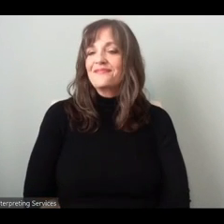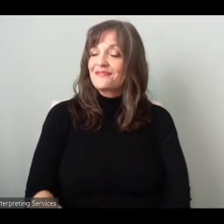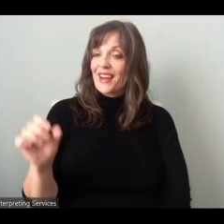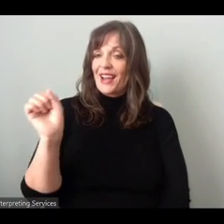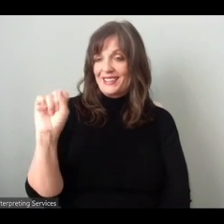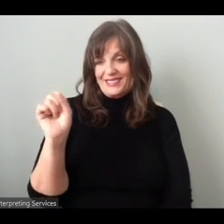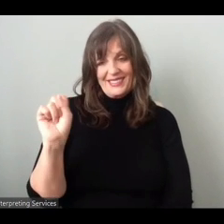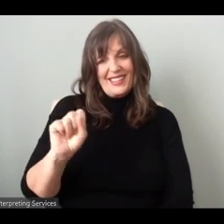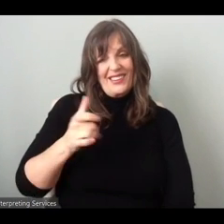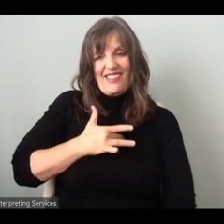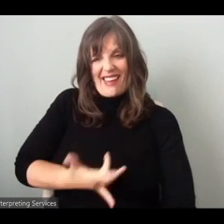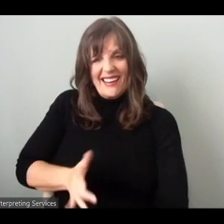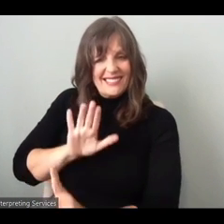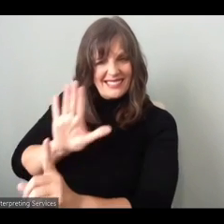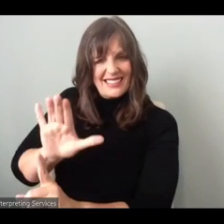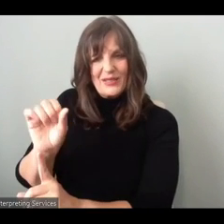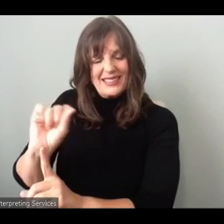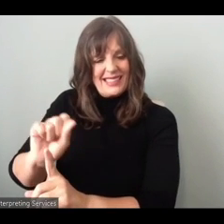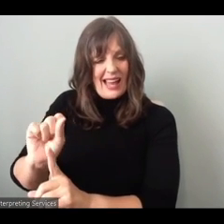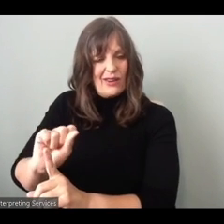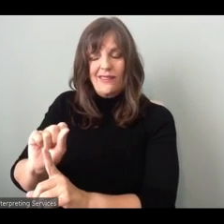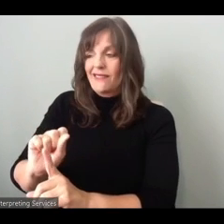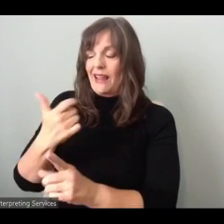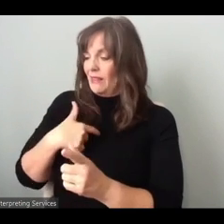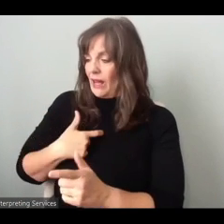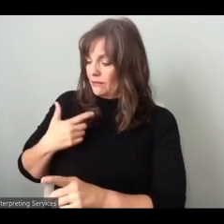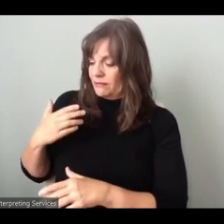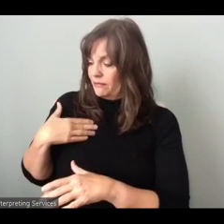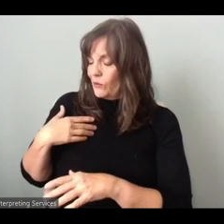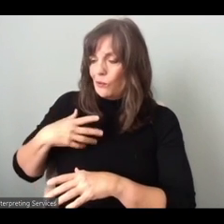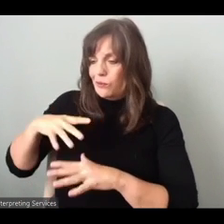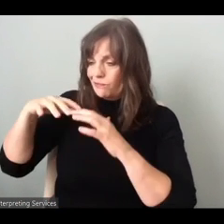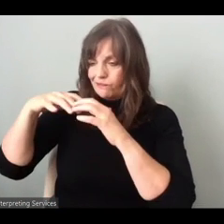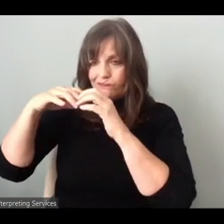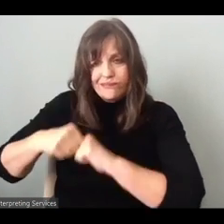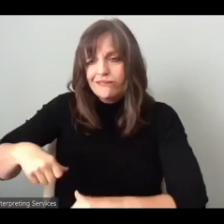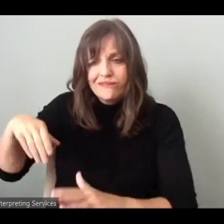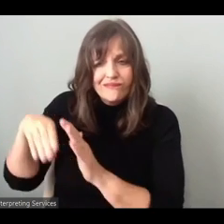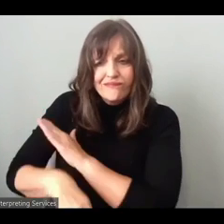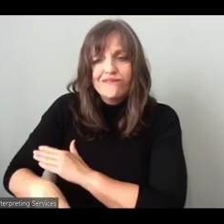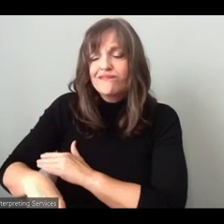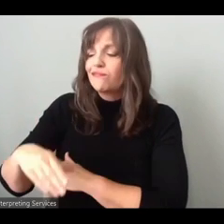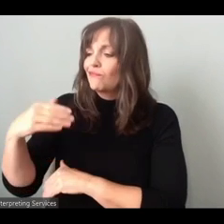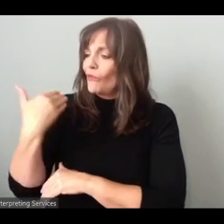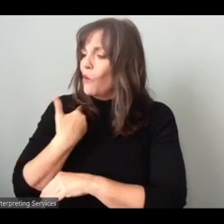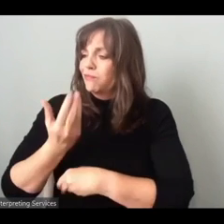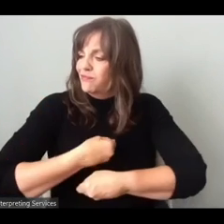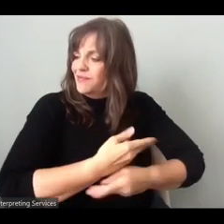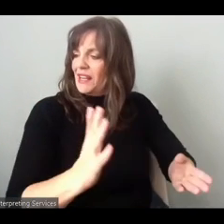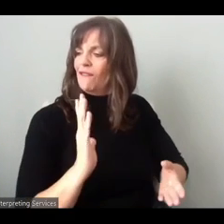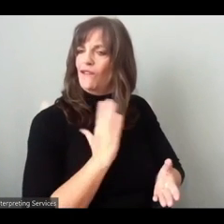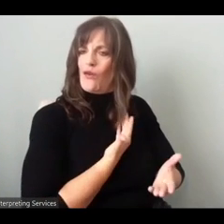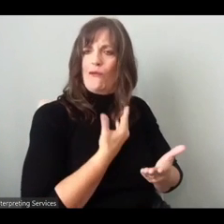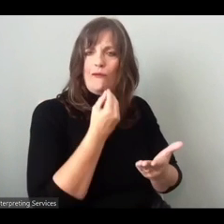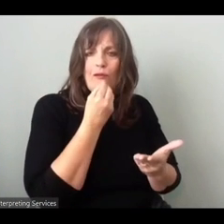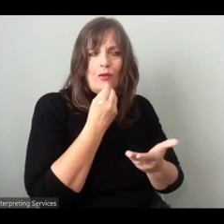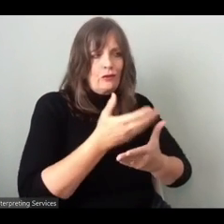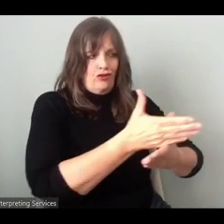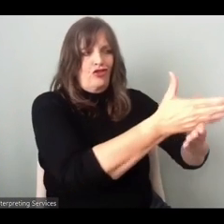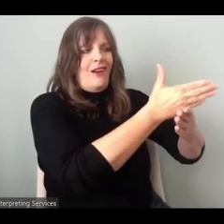And it was the first beacon of light I saw in the last 3 weeks. And it was an